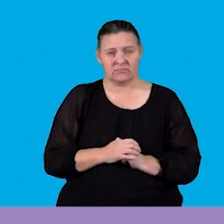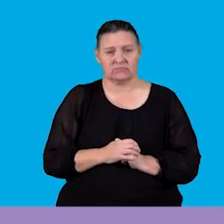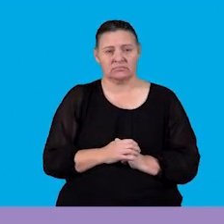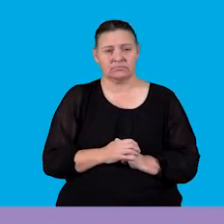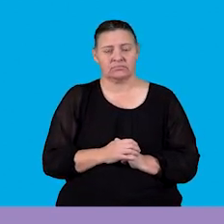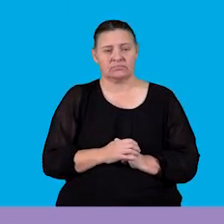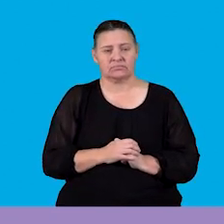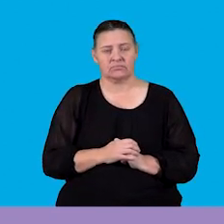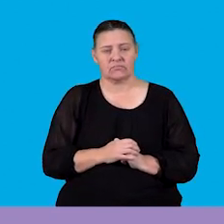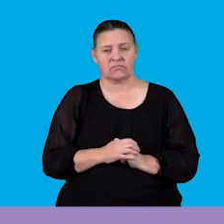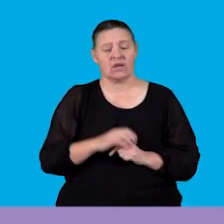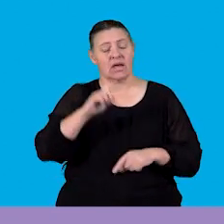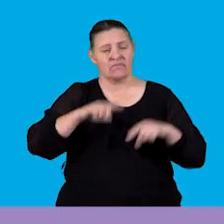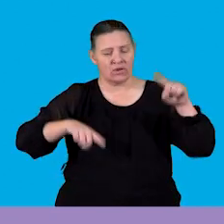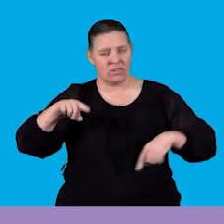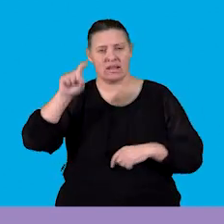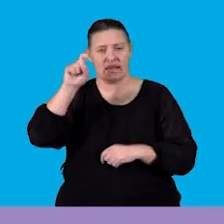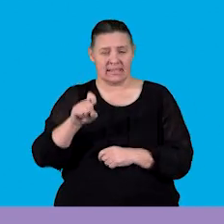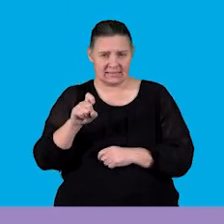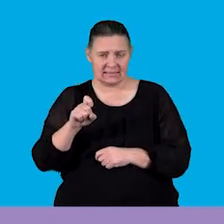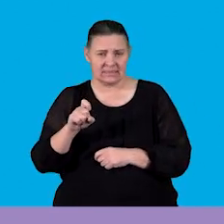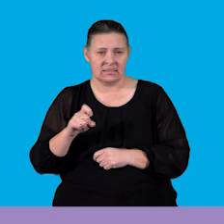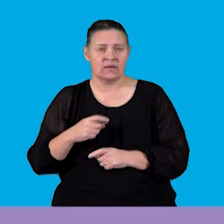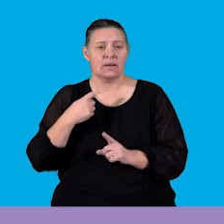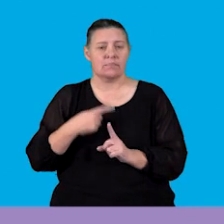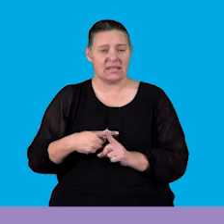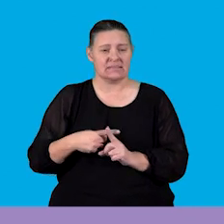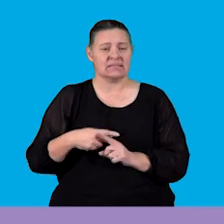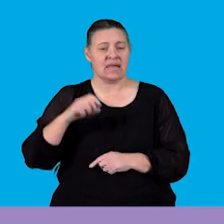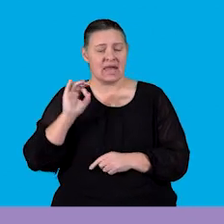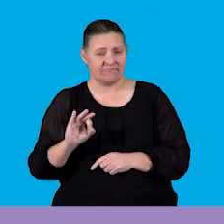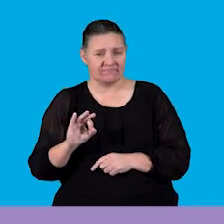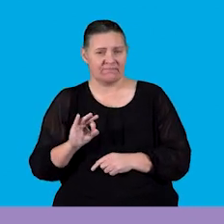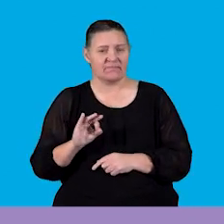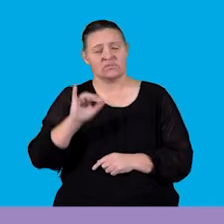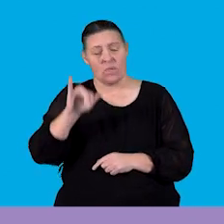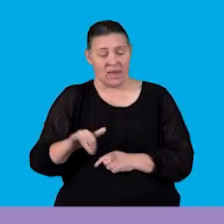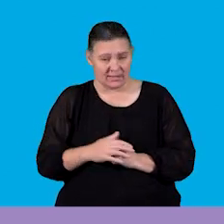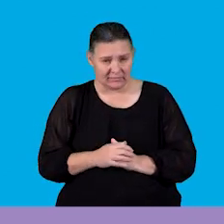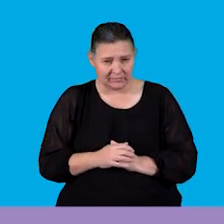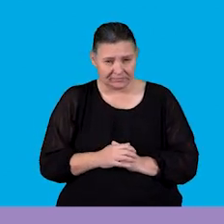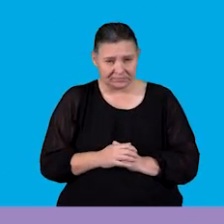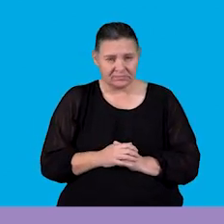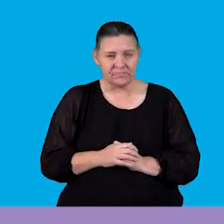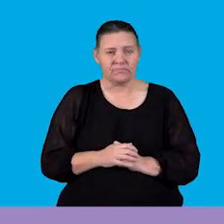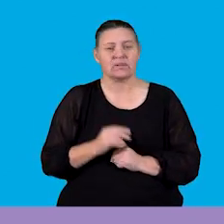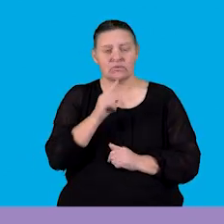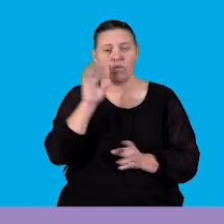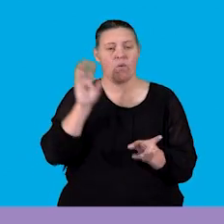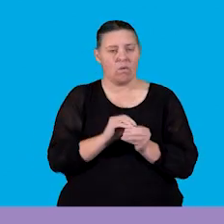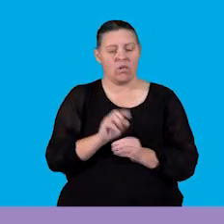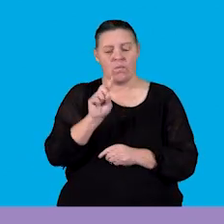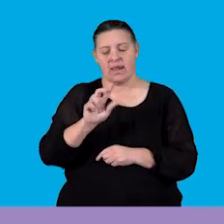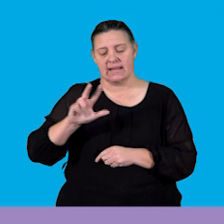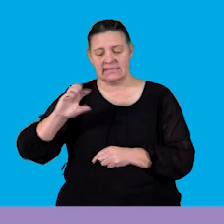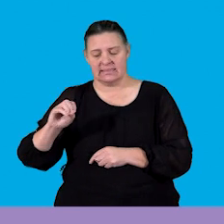E, which has been given a variable of X, plus angle F, which is our Y. And this is